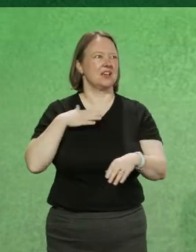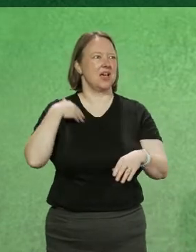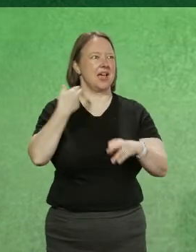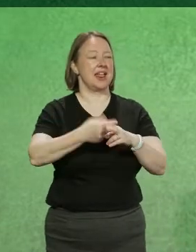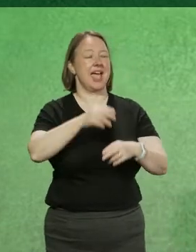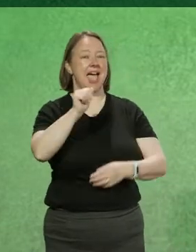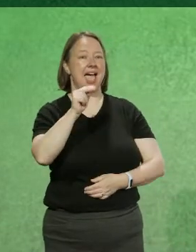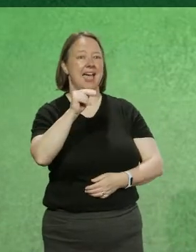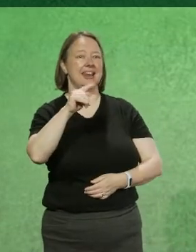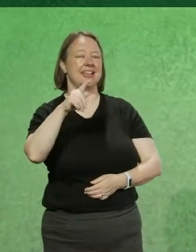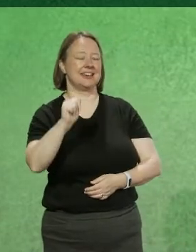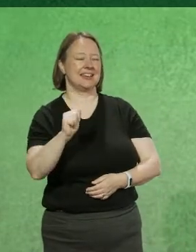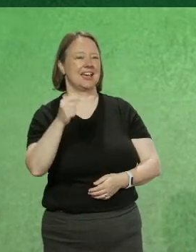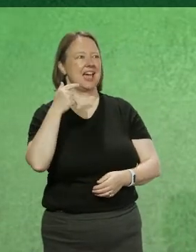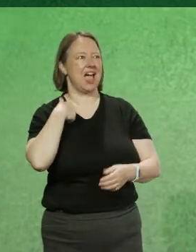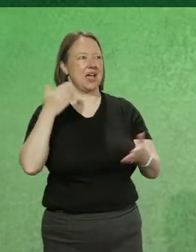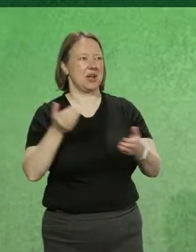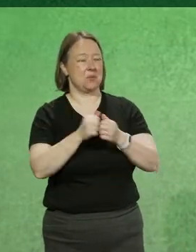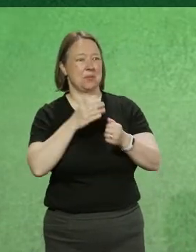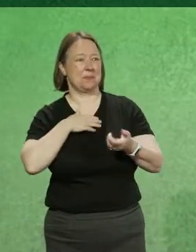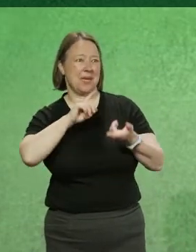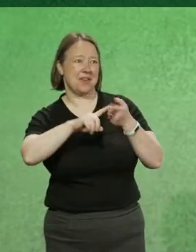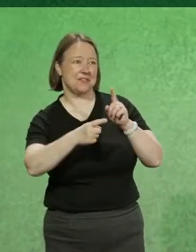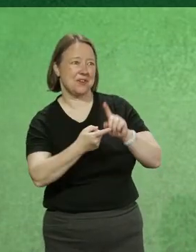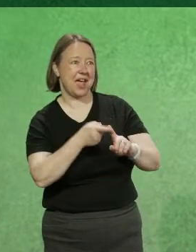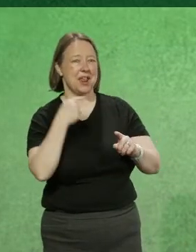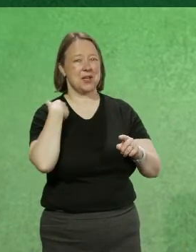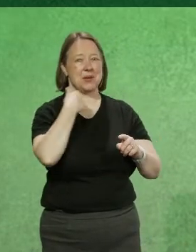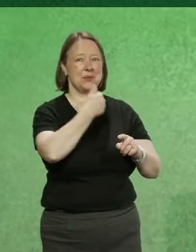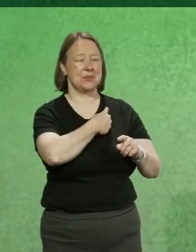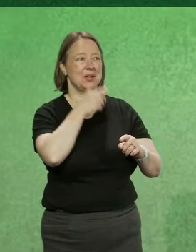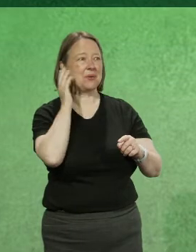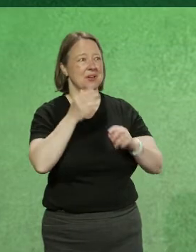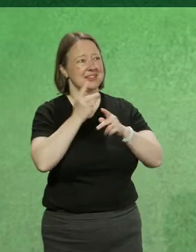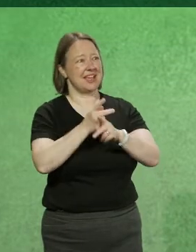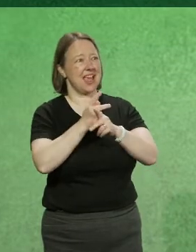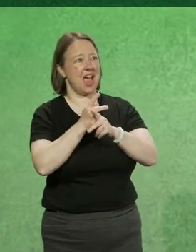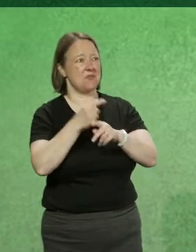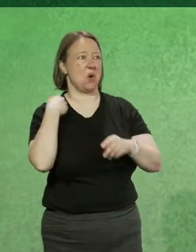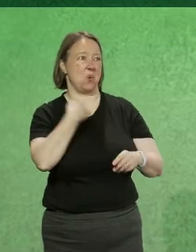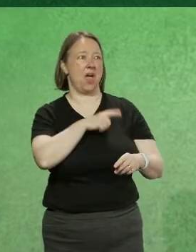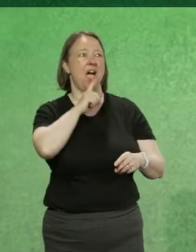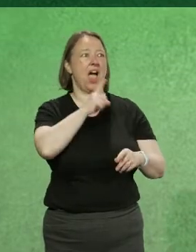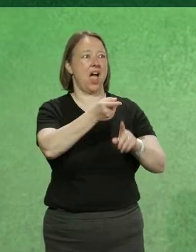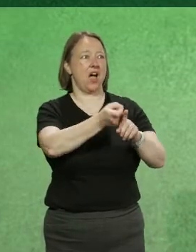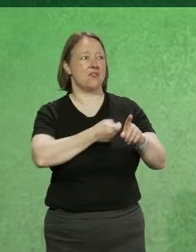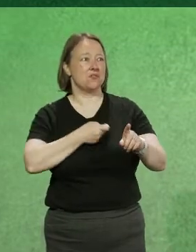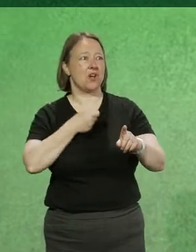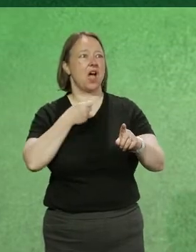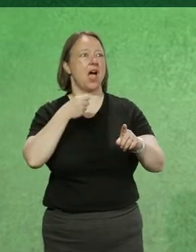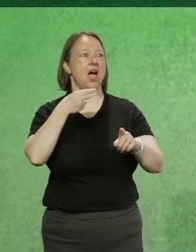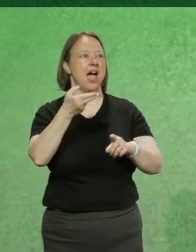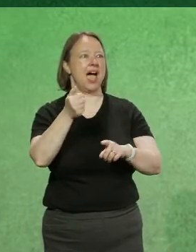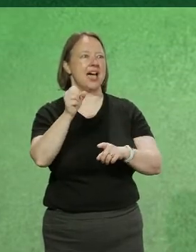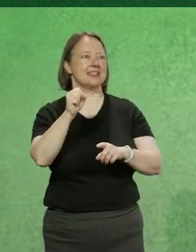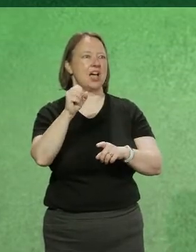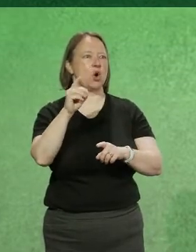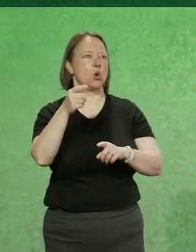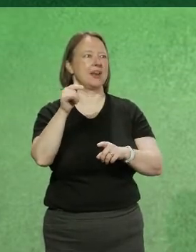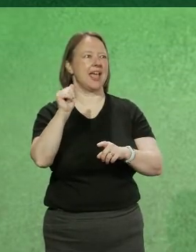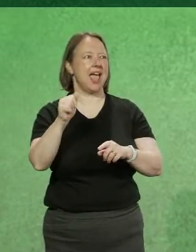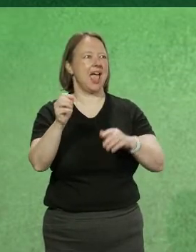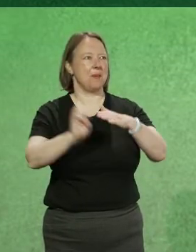I planted this tree with my friend, and we will take care of it. We are from Asagudi Primary